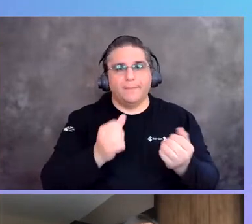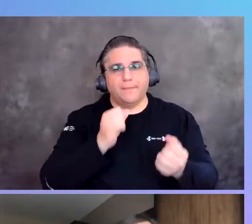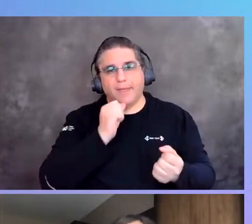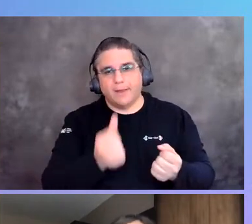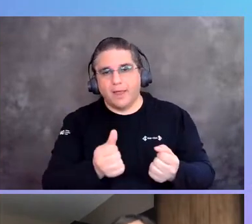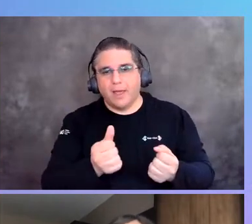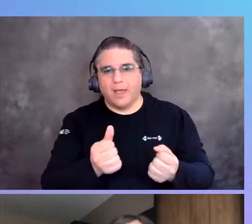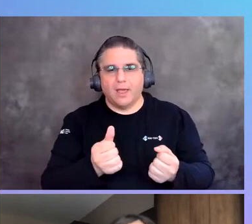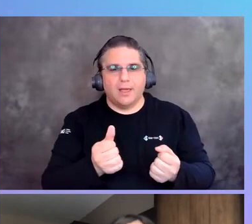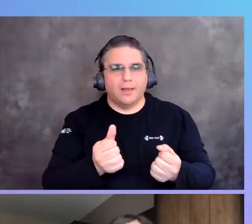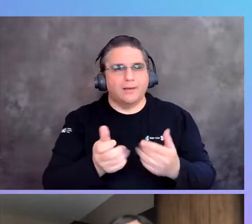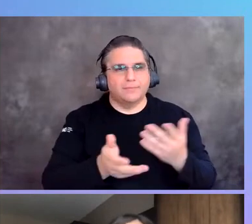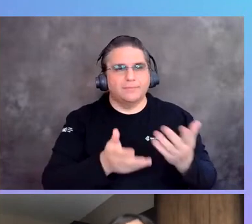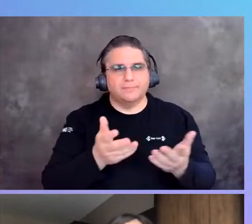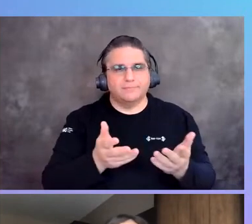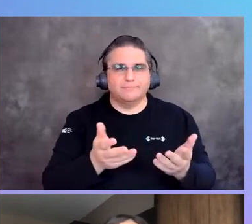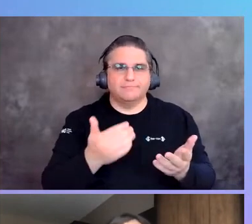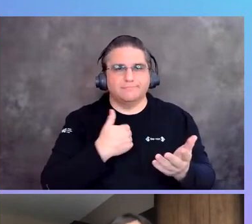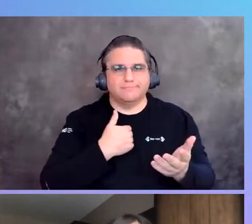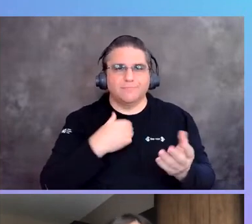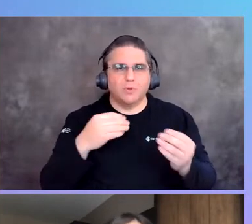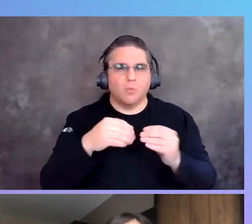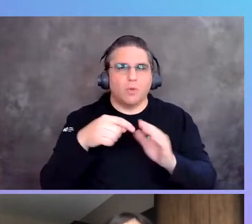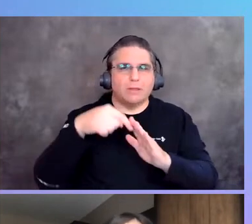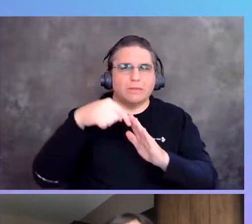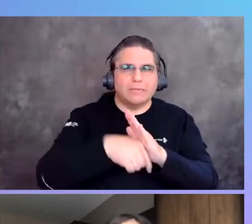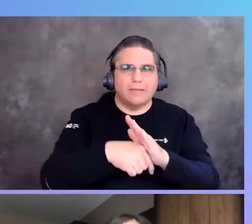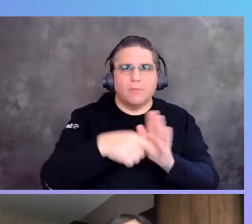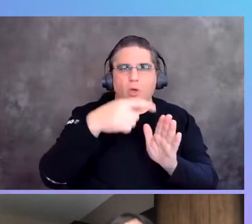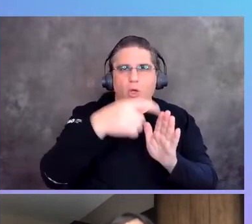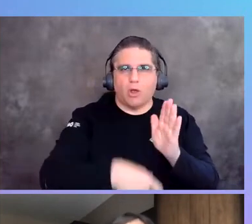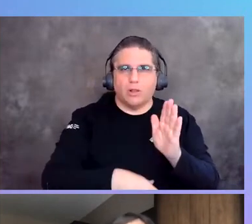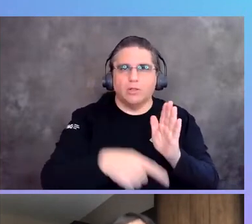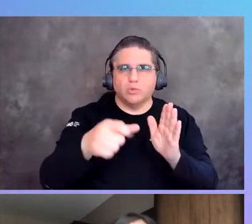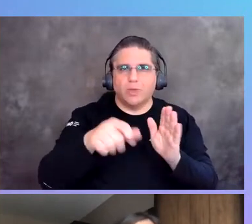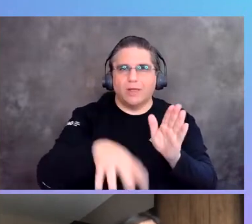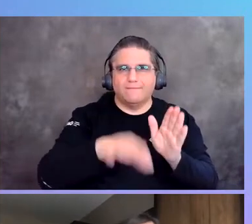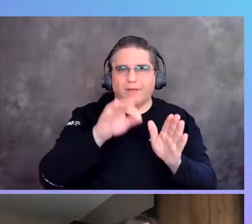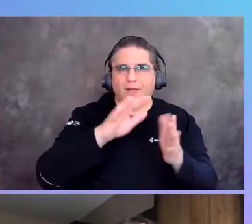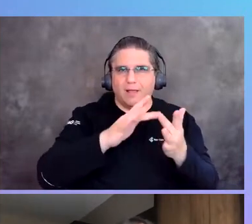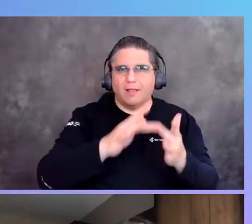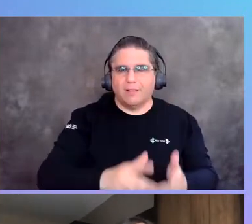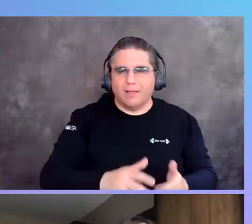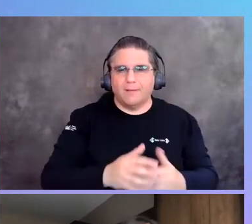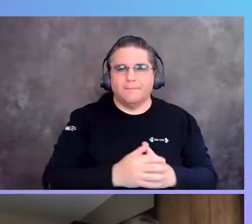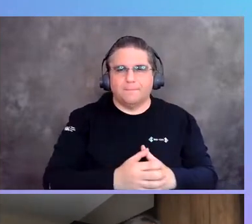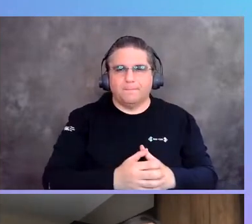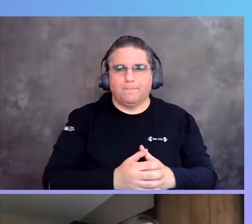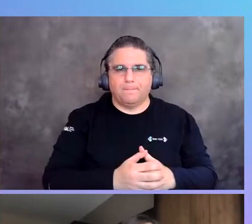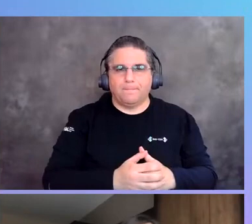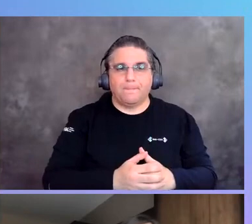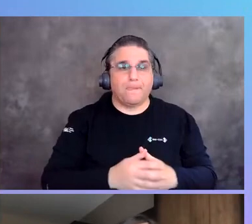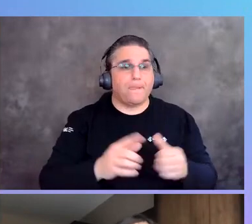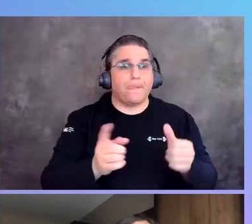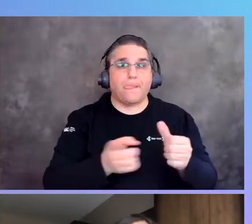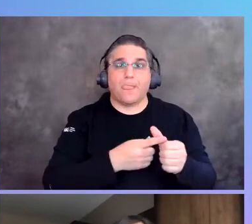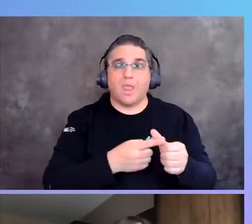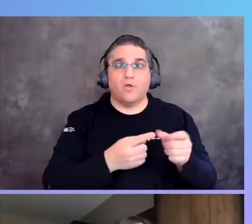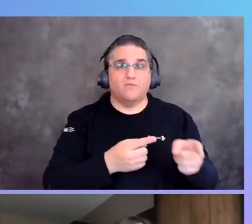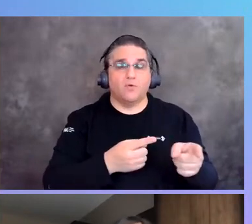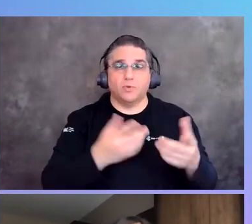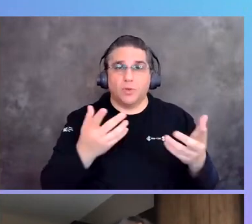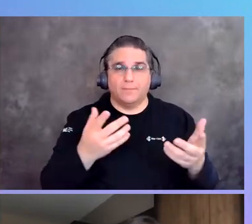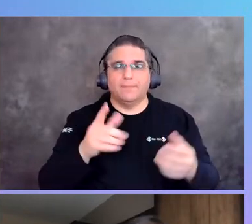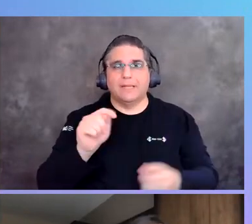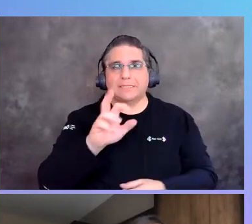There's probably more deeper articles that you can find online. So the first one is task completion. So what is